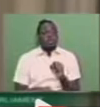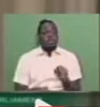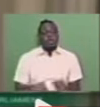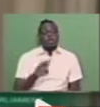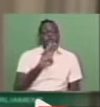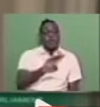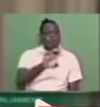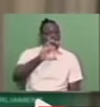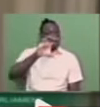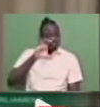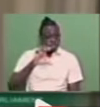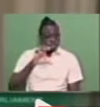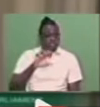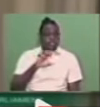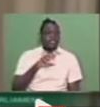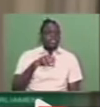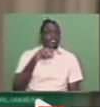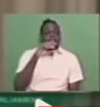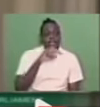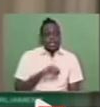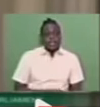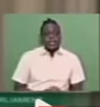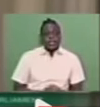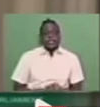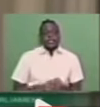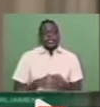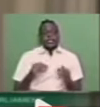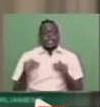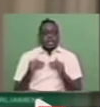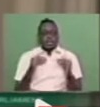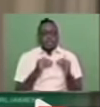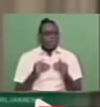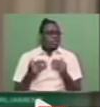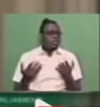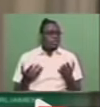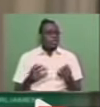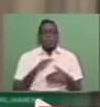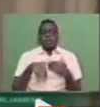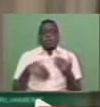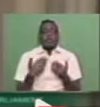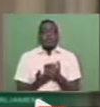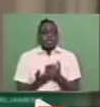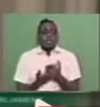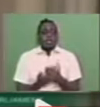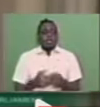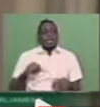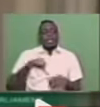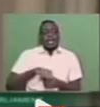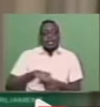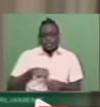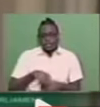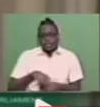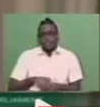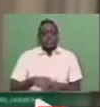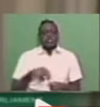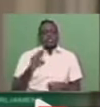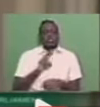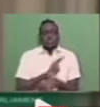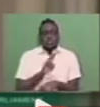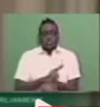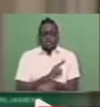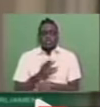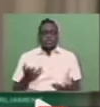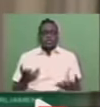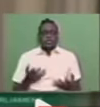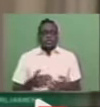SCFD is equivalent to all the gas used to power the entire country. So you have a fall of that. But it's equivalent to